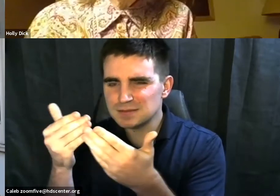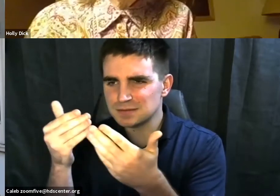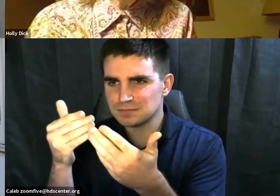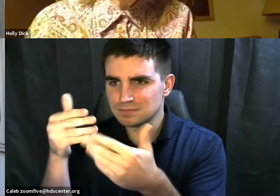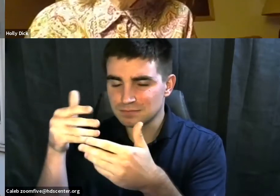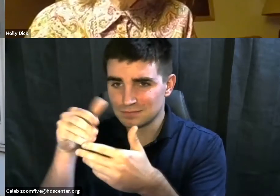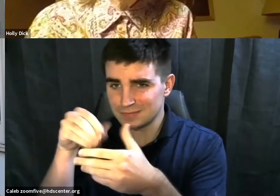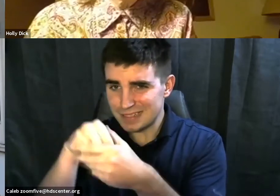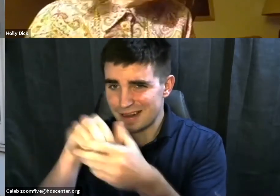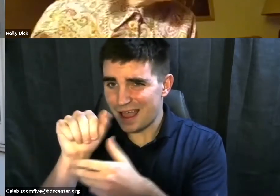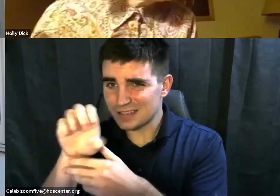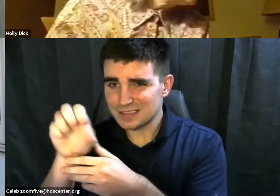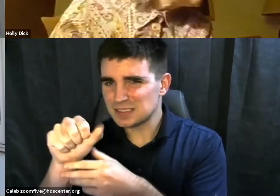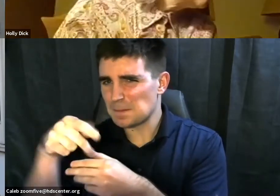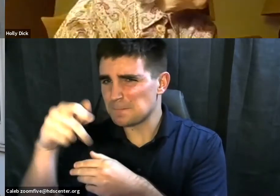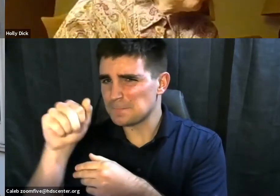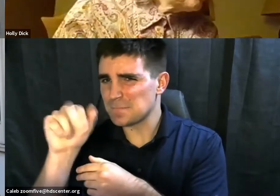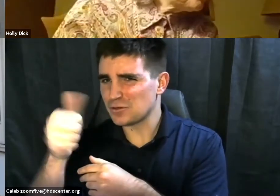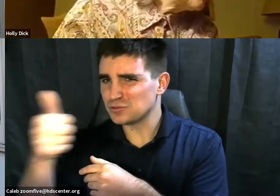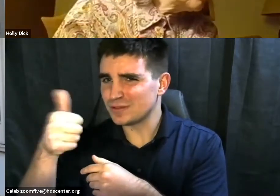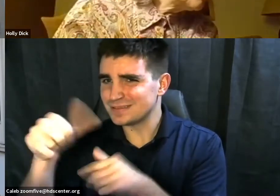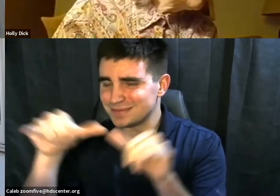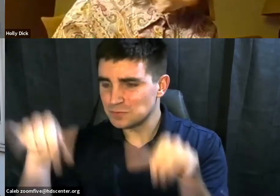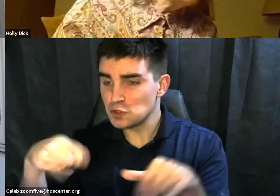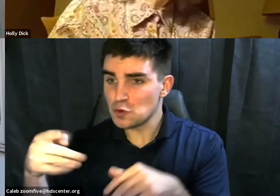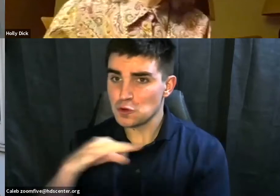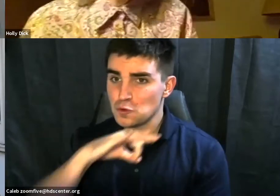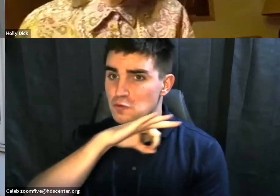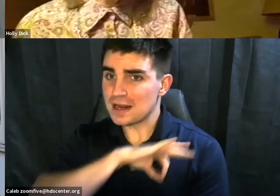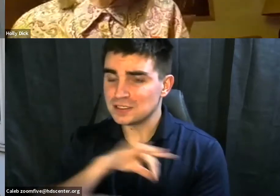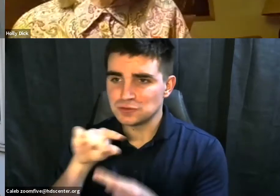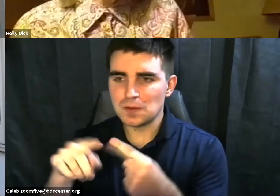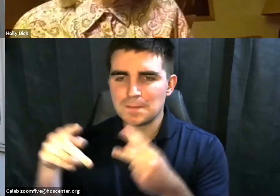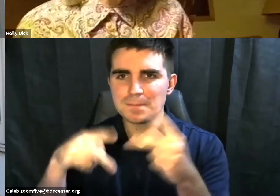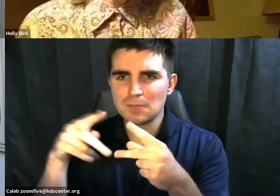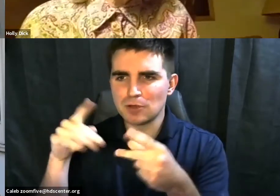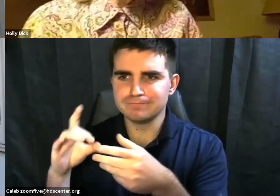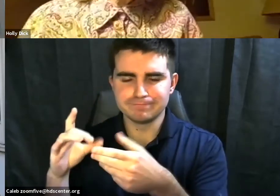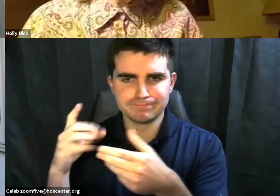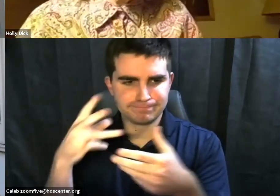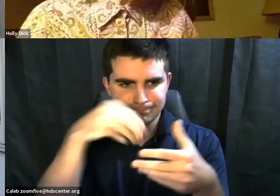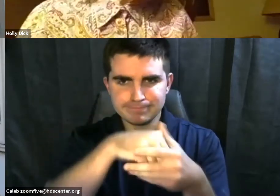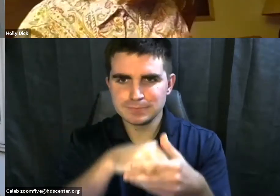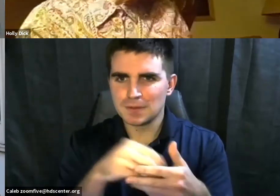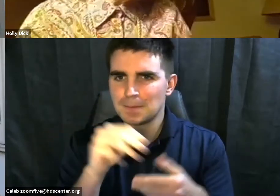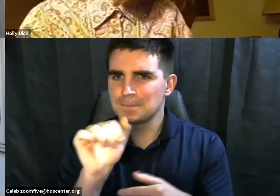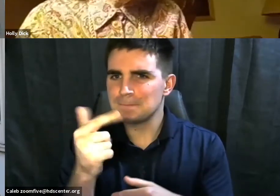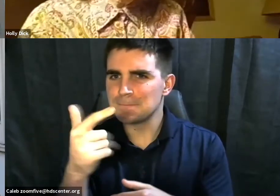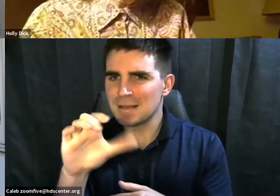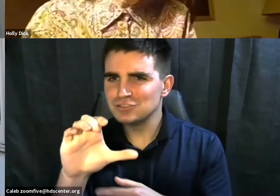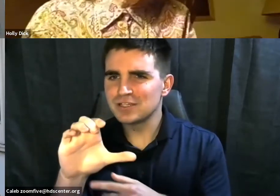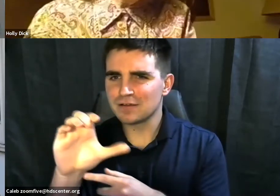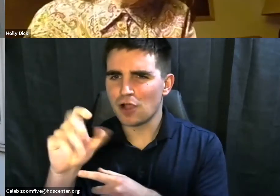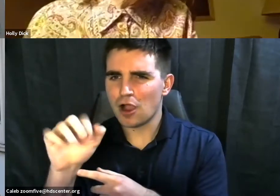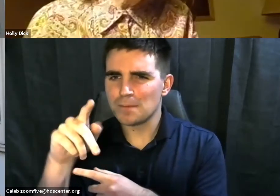paratransit system that you really credit to the people that were affiliated with Magic Carpet, the community members who were involved